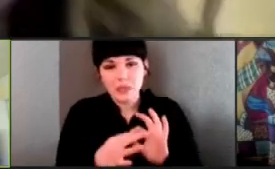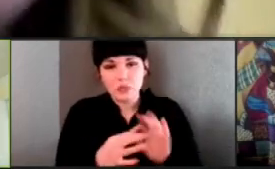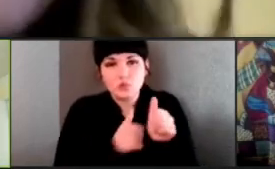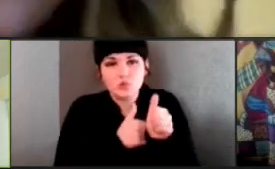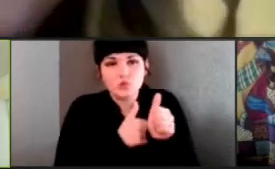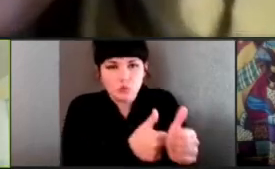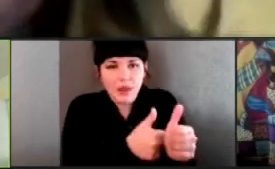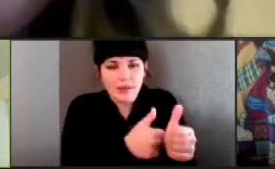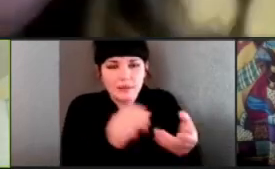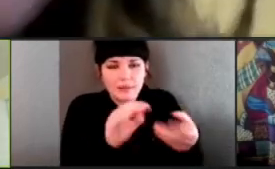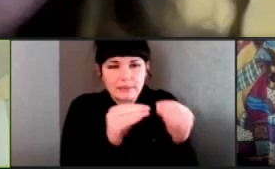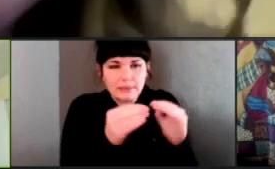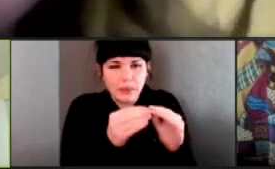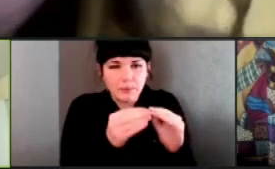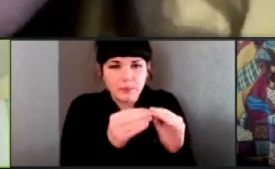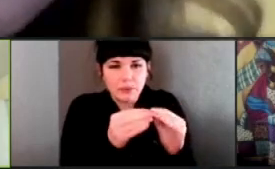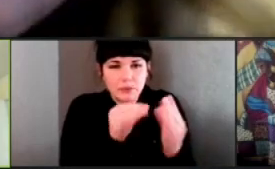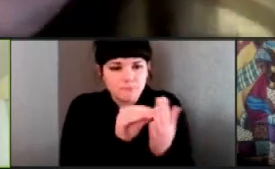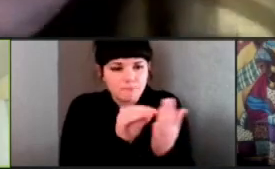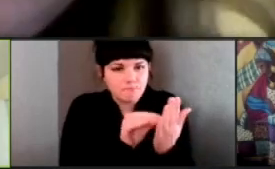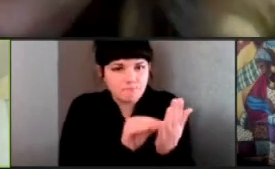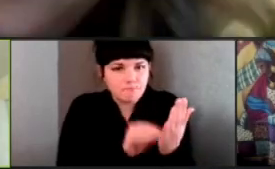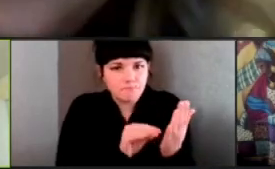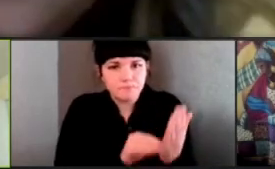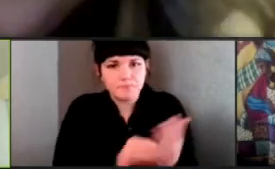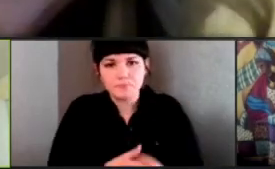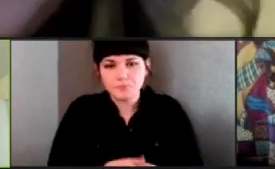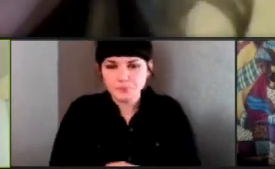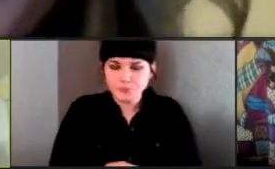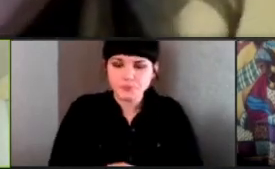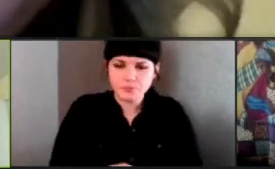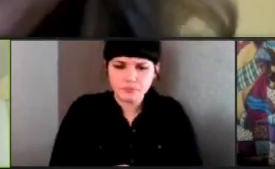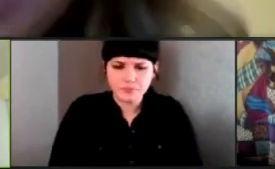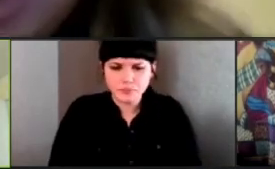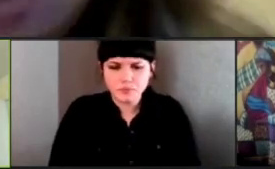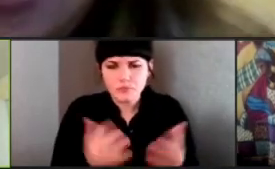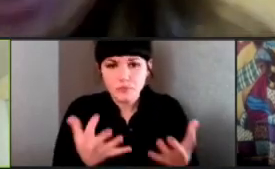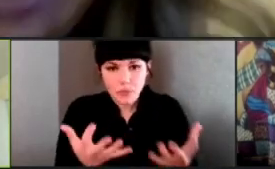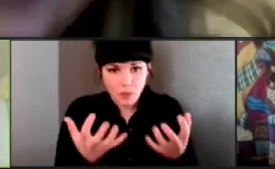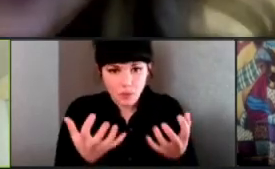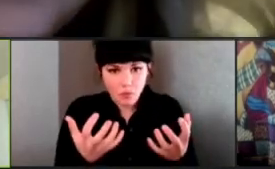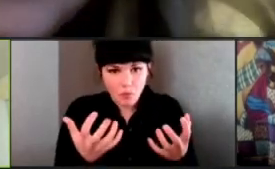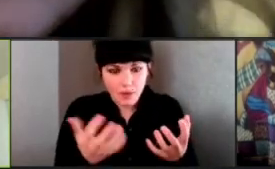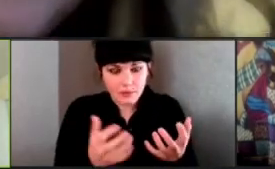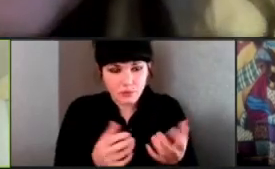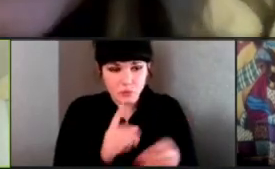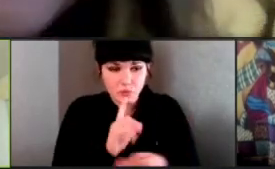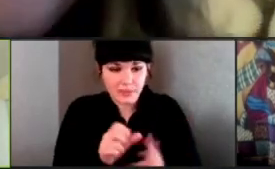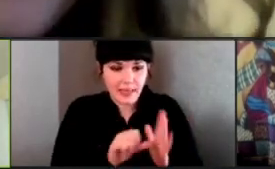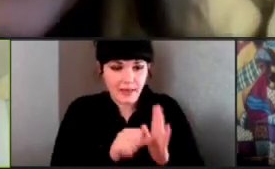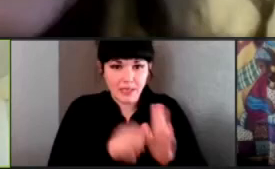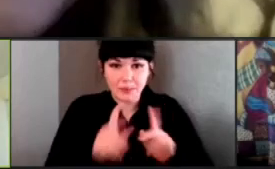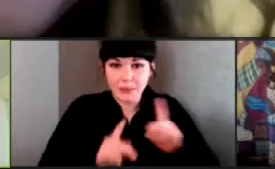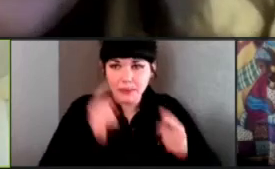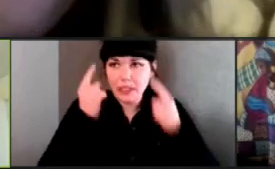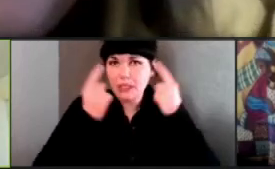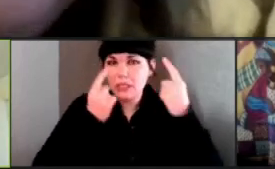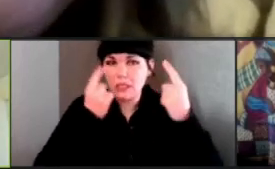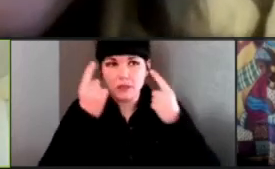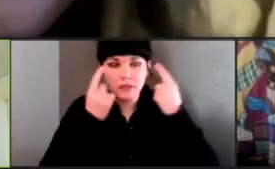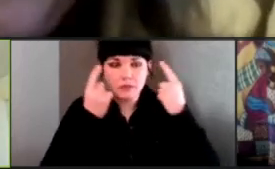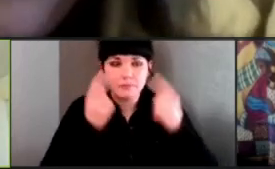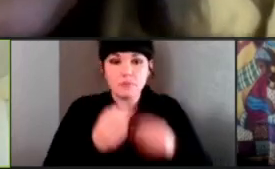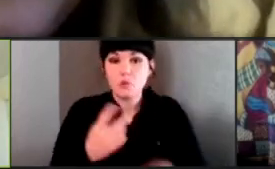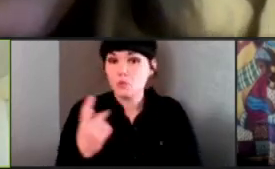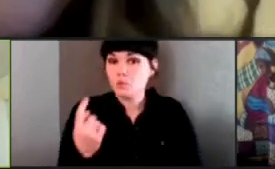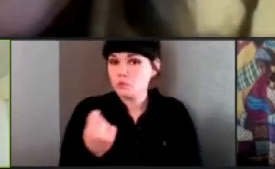just to emphasize that people are thinking about this out in our viewership. And it says, state officials reported on Tuesday that white